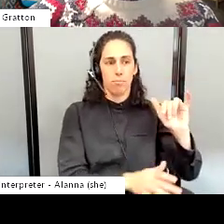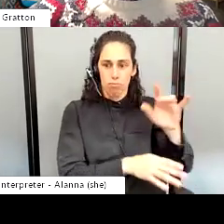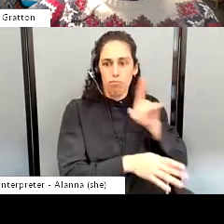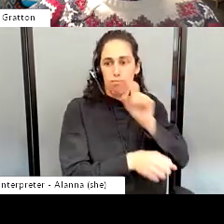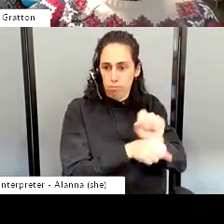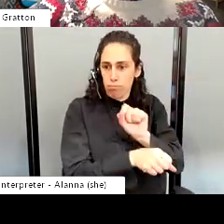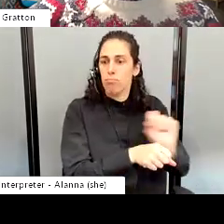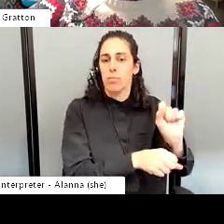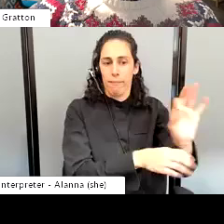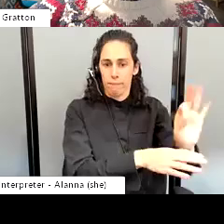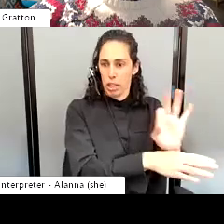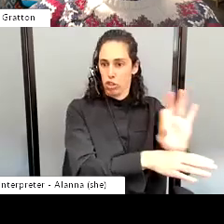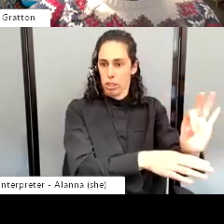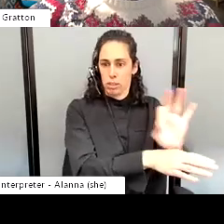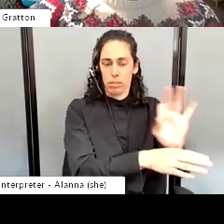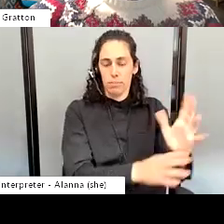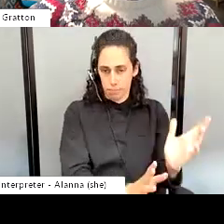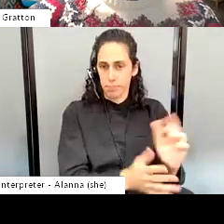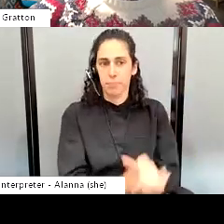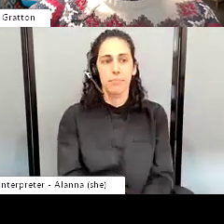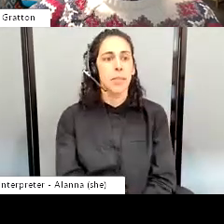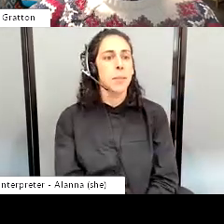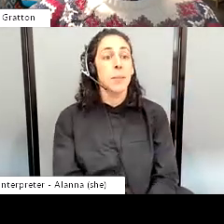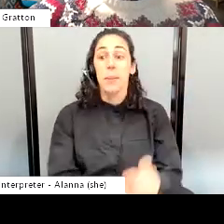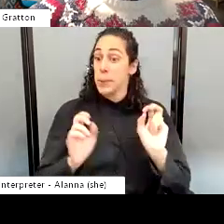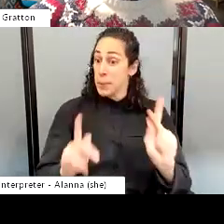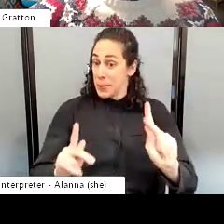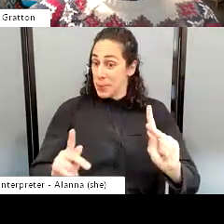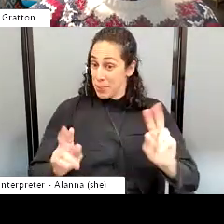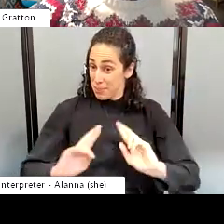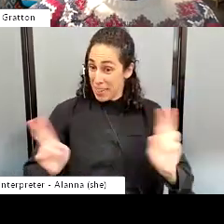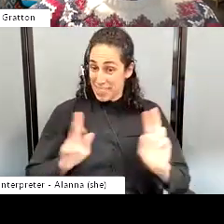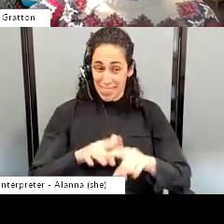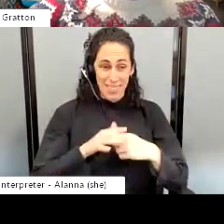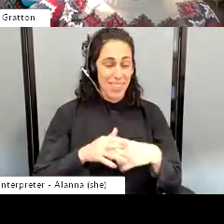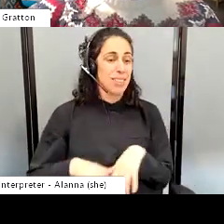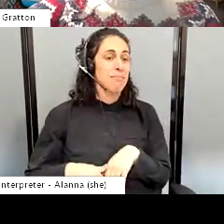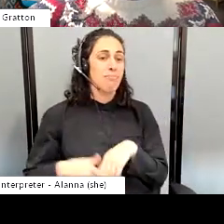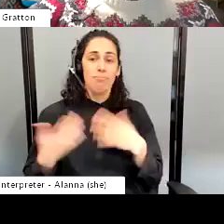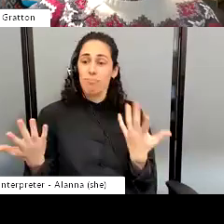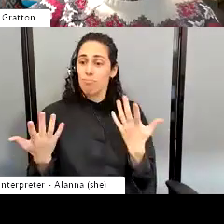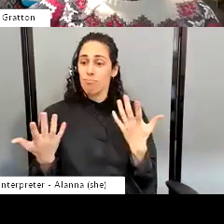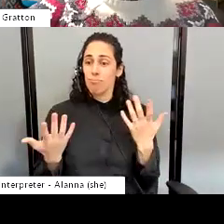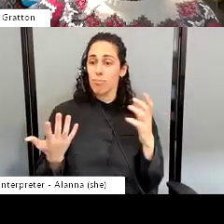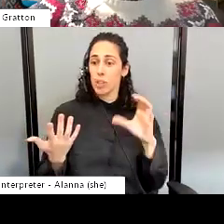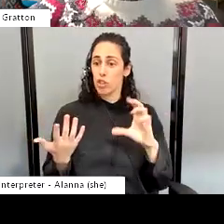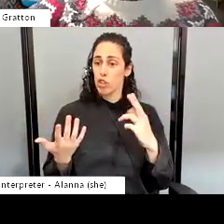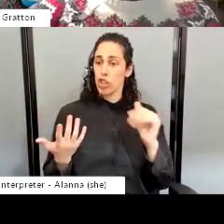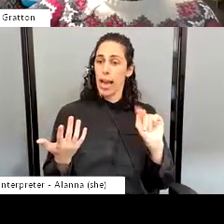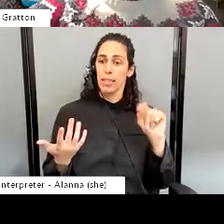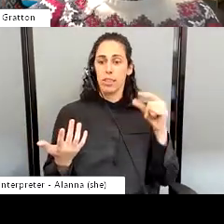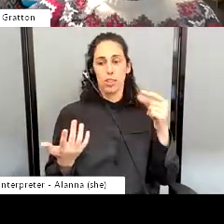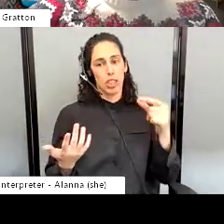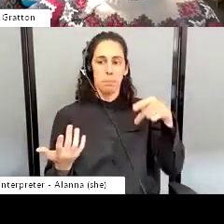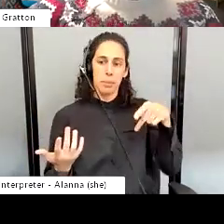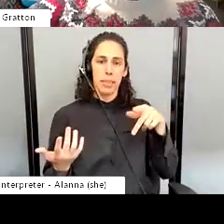of all, what is ChatGPT? And actually, to do that, I think what I'd like to do is launch a poll